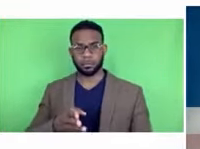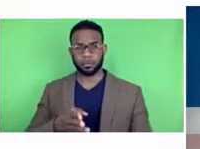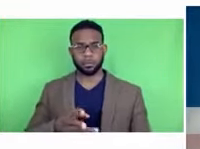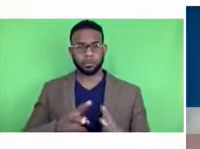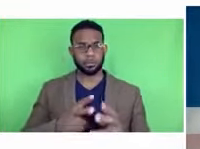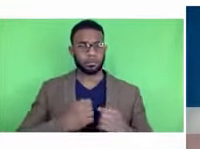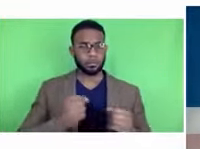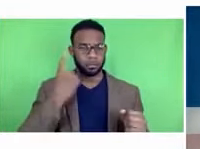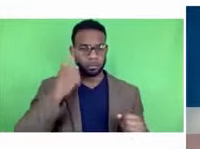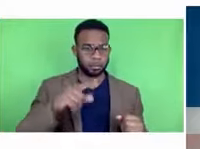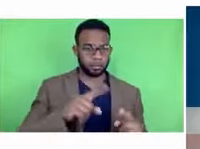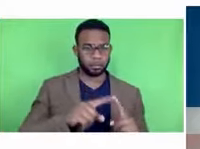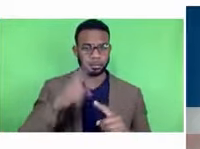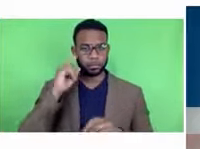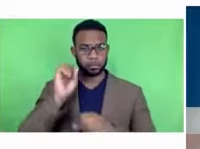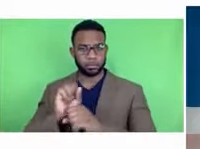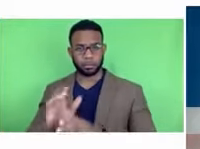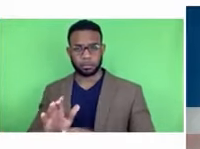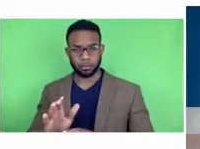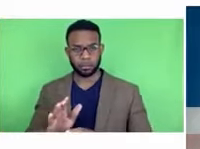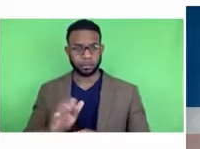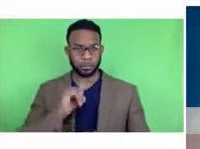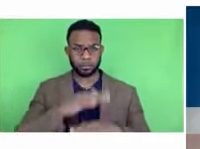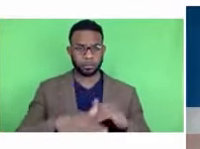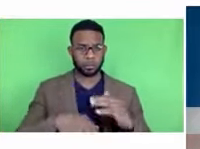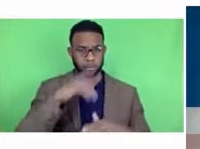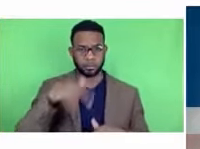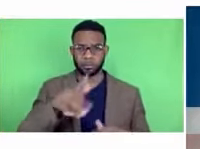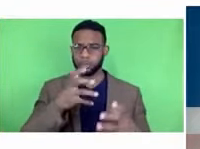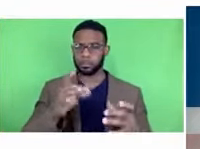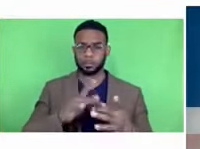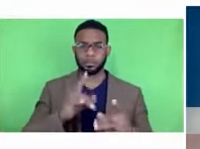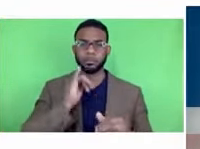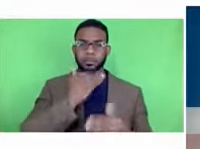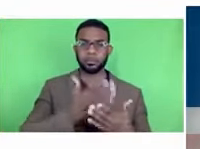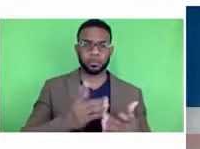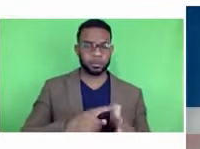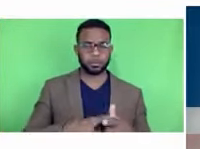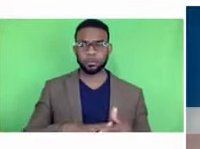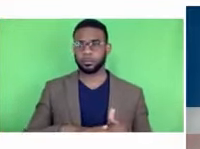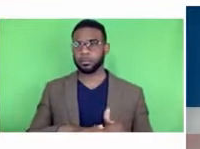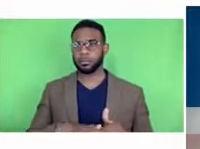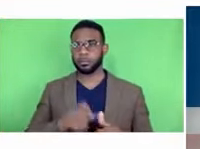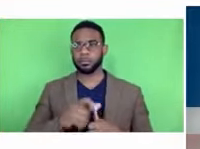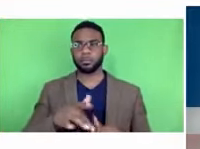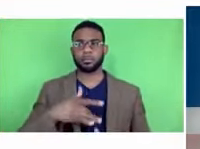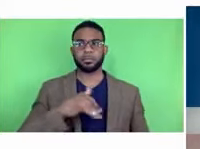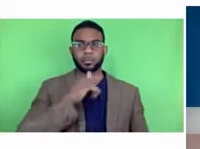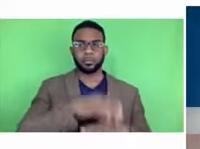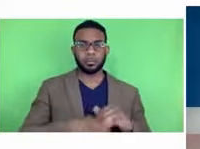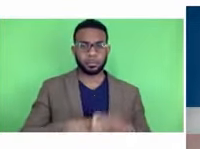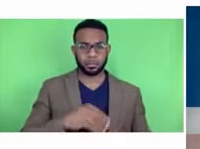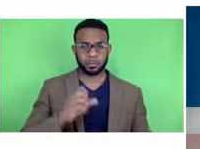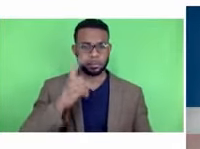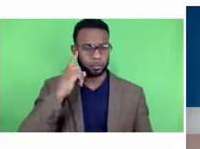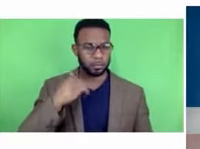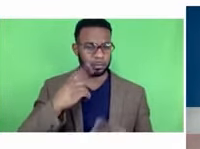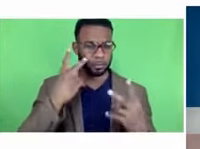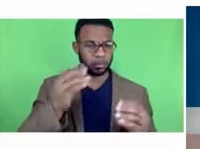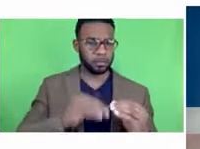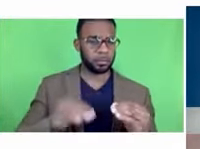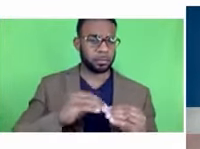them. Also for the employer, uncomfortable because they don't want to say the wrong thing or make them feel uncomfortable. And so I think we're seeing more and